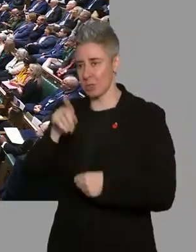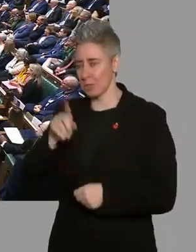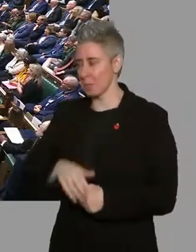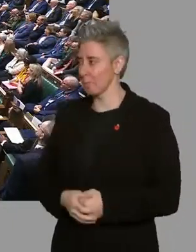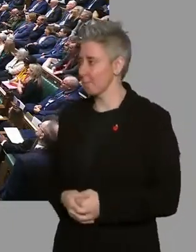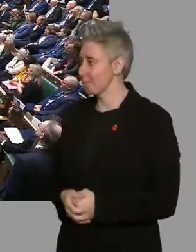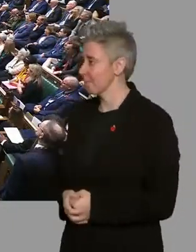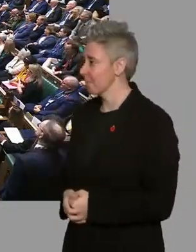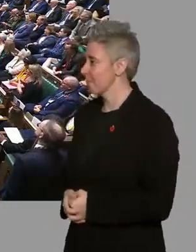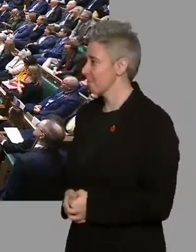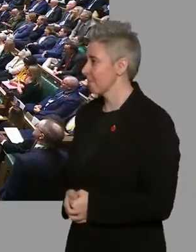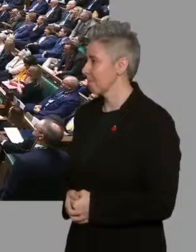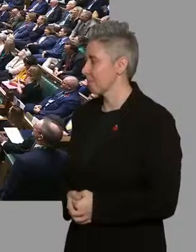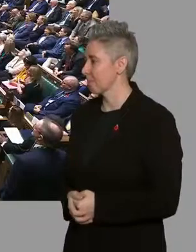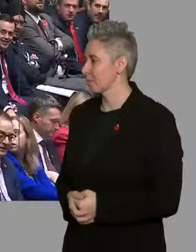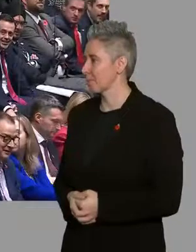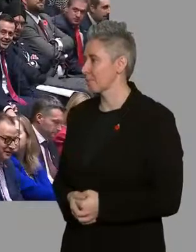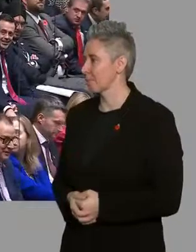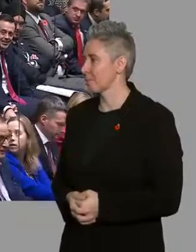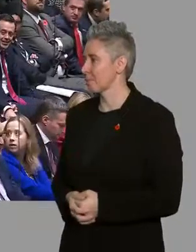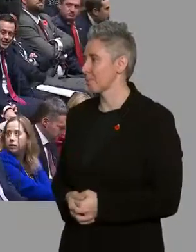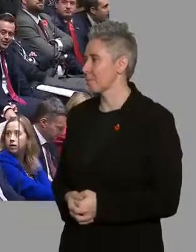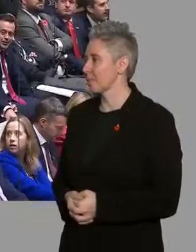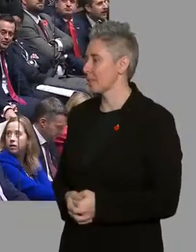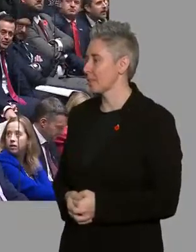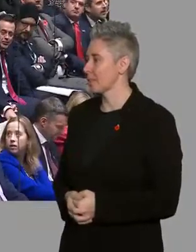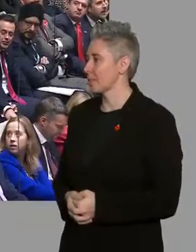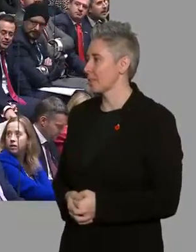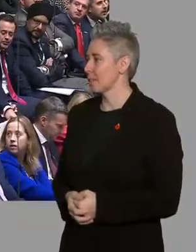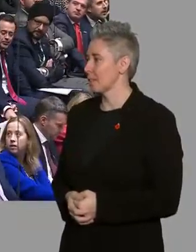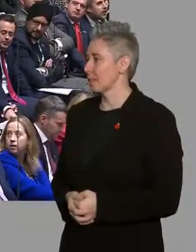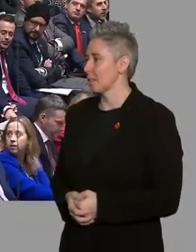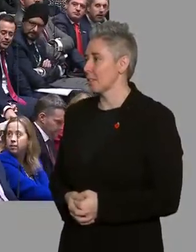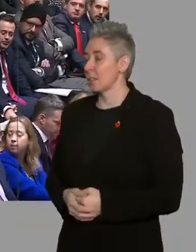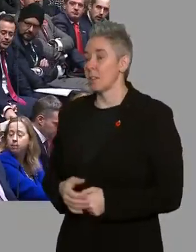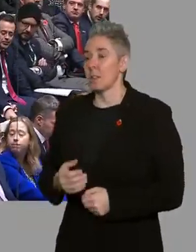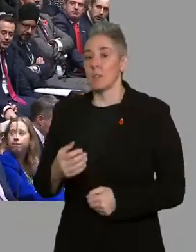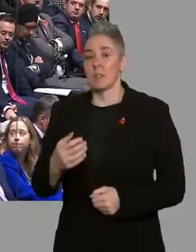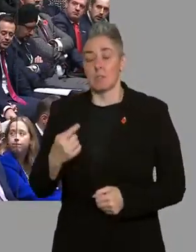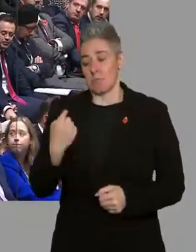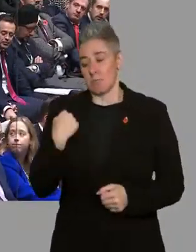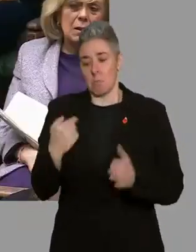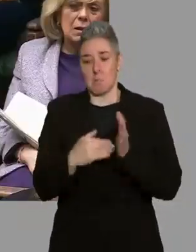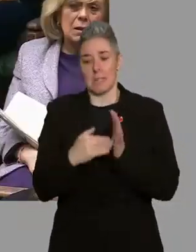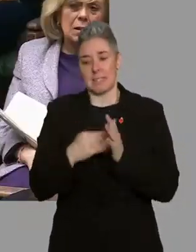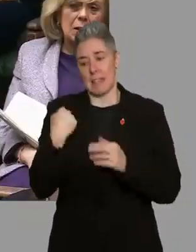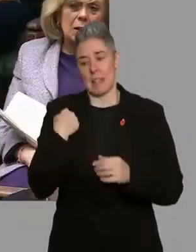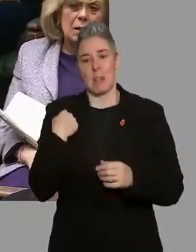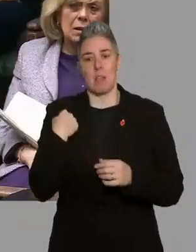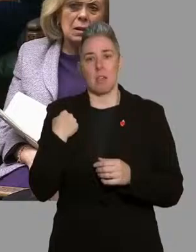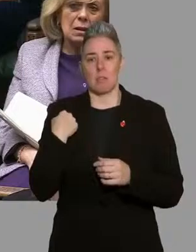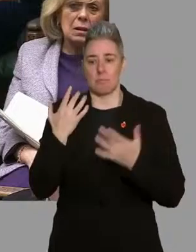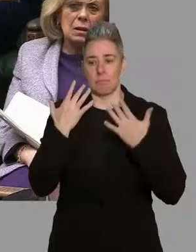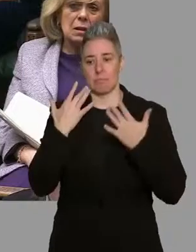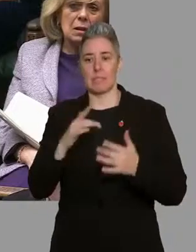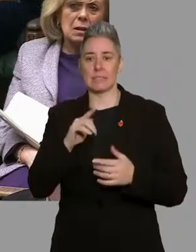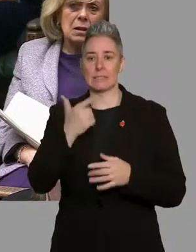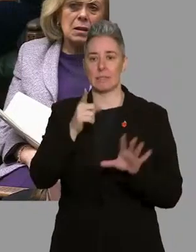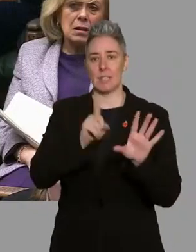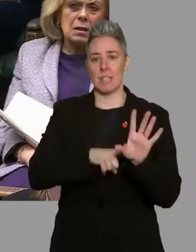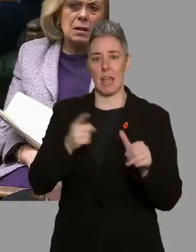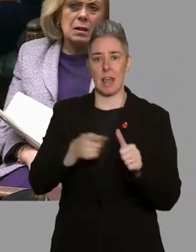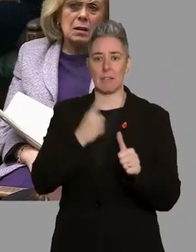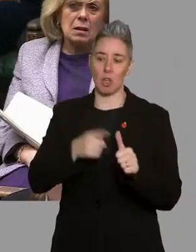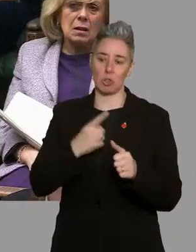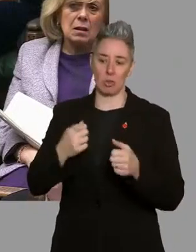Thank you, Mr. Speaker. Monday of this week marked the 7-year anniversary of my constituent Jacktar Singh Johal's arbitrary detention